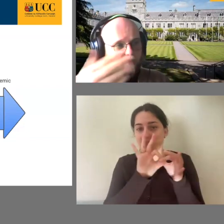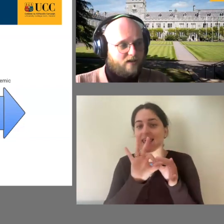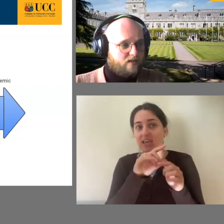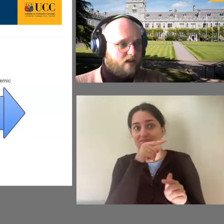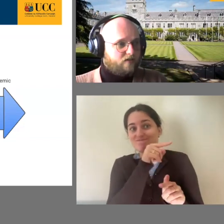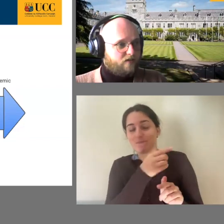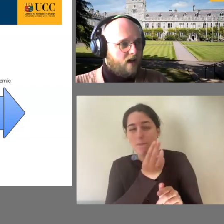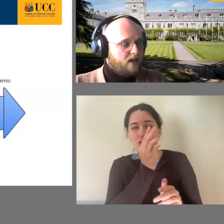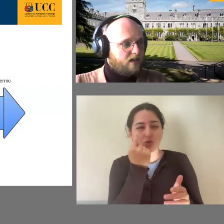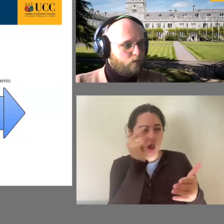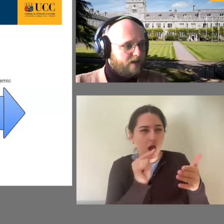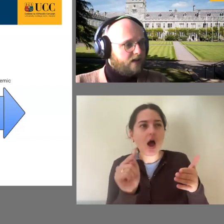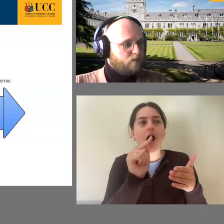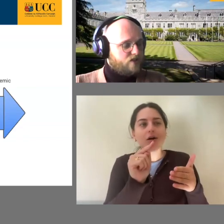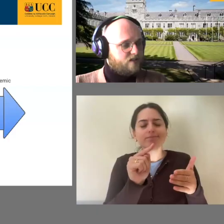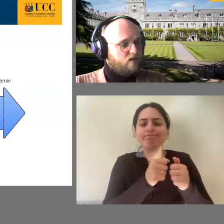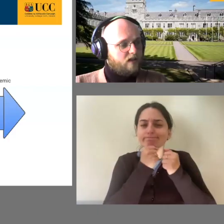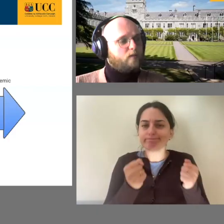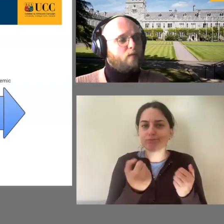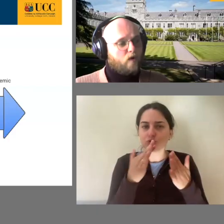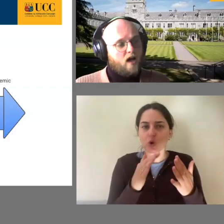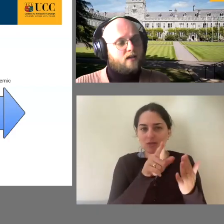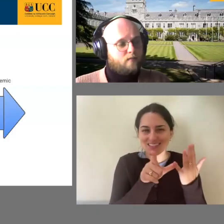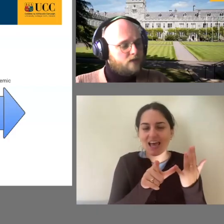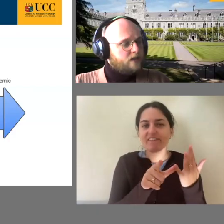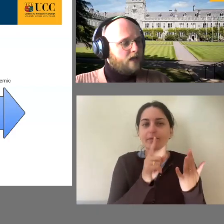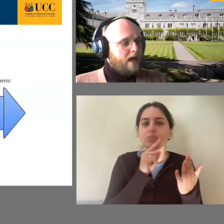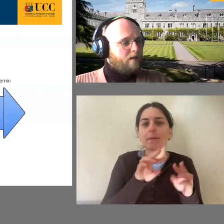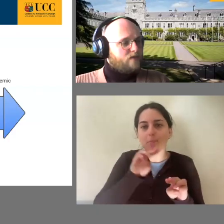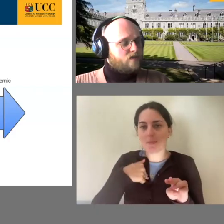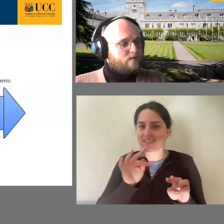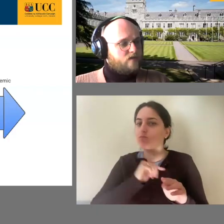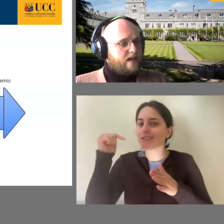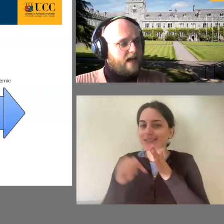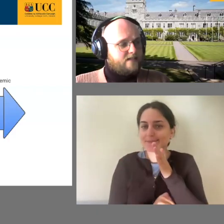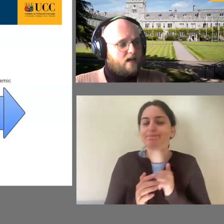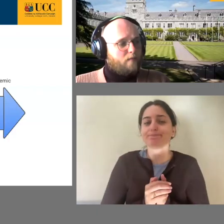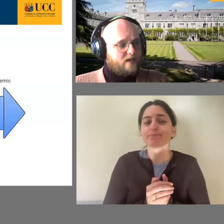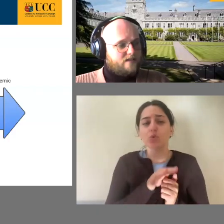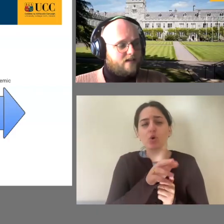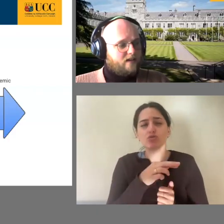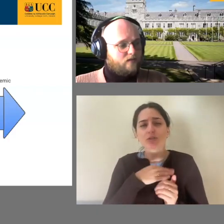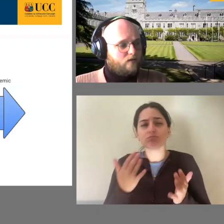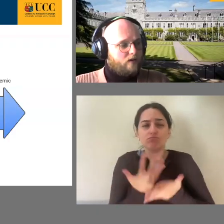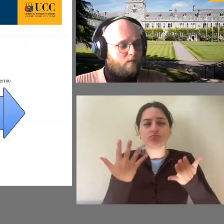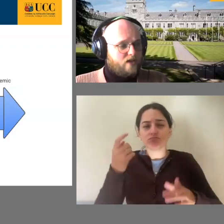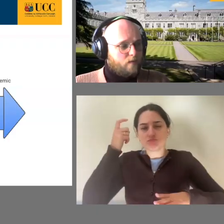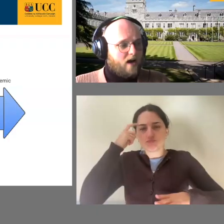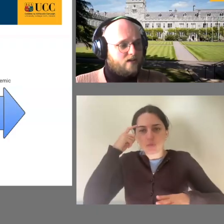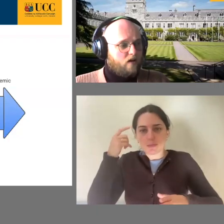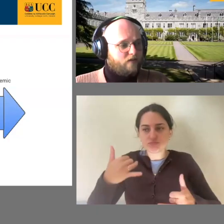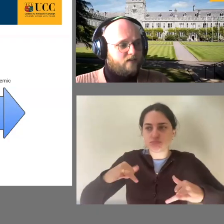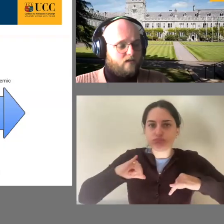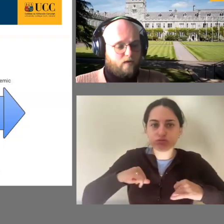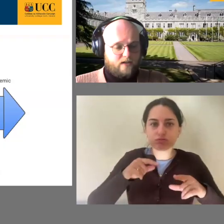that these are kind of highlighted within it, but just to talk a little bit more on them. So I suppose enhancing competence is a